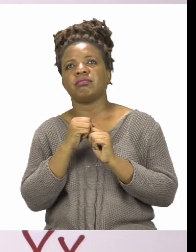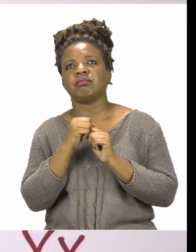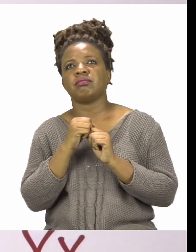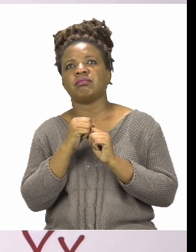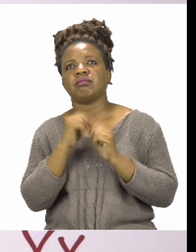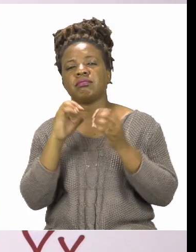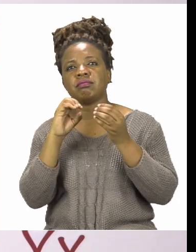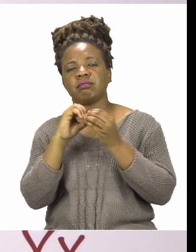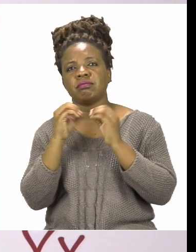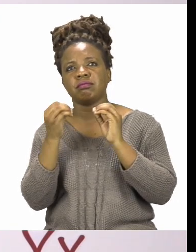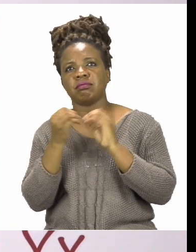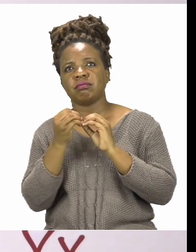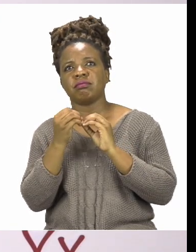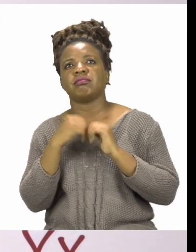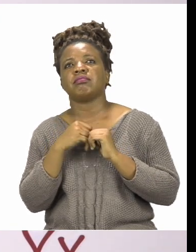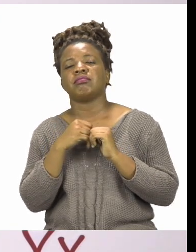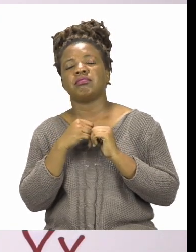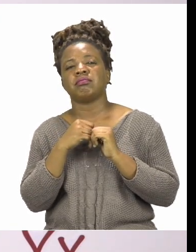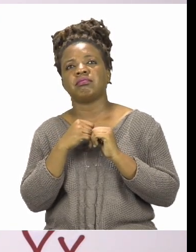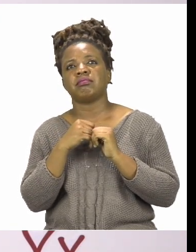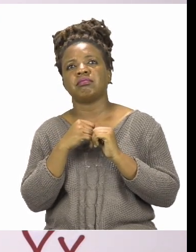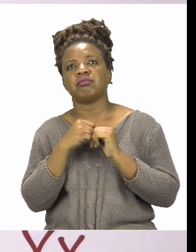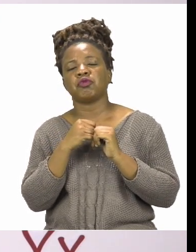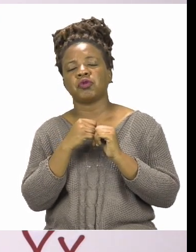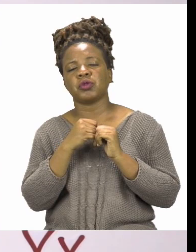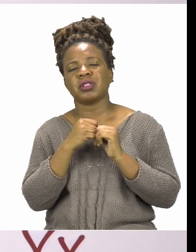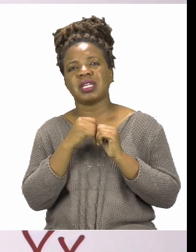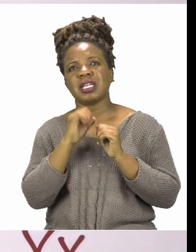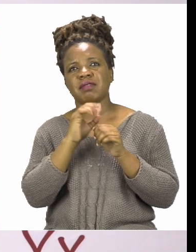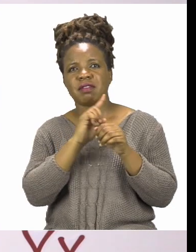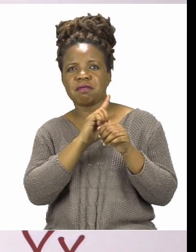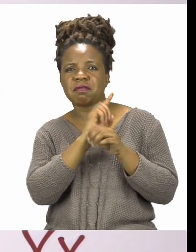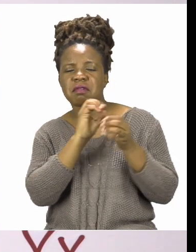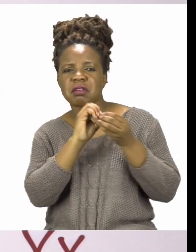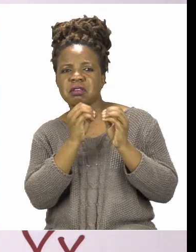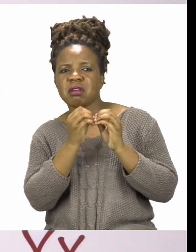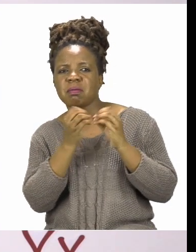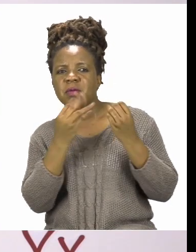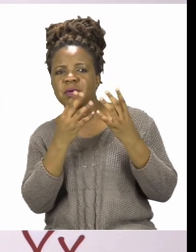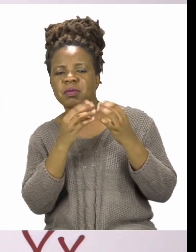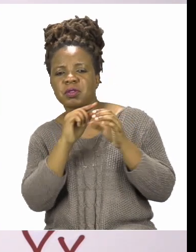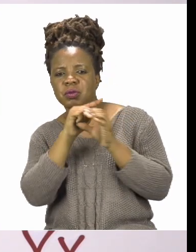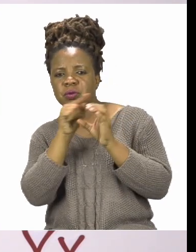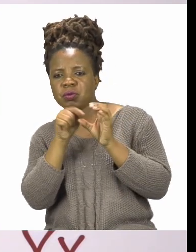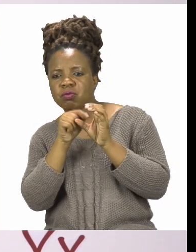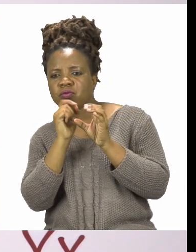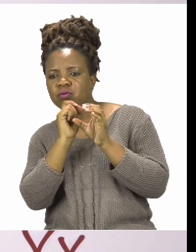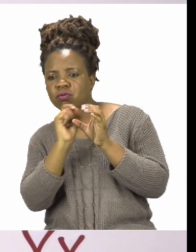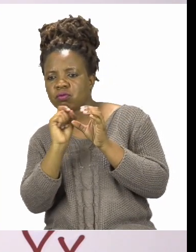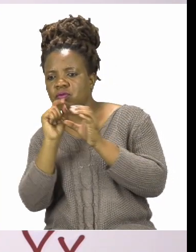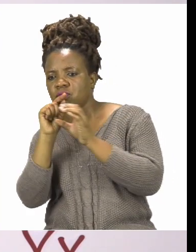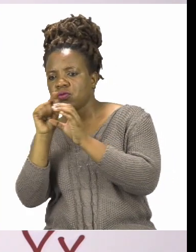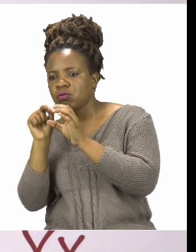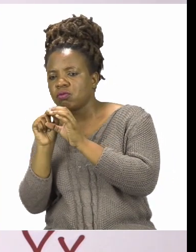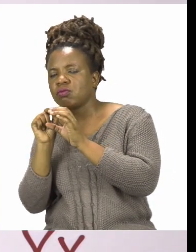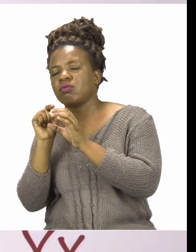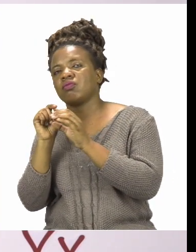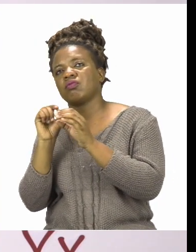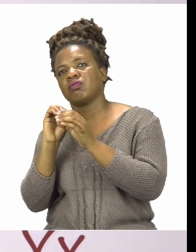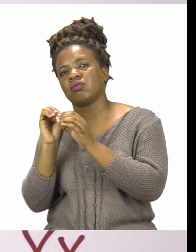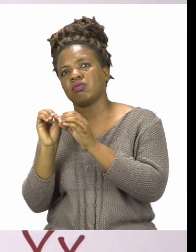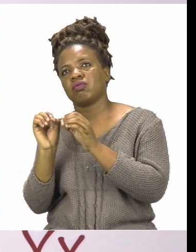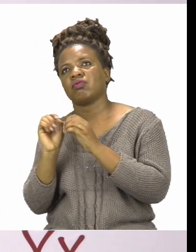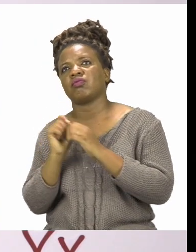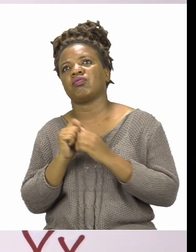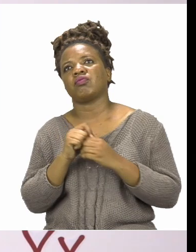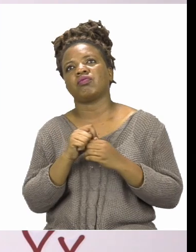my dear friends, you'll be able to get the answers for each of the boxes. Take your time with the times table, especially the